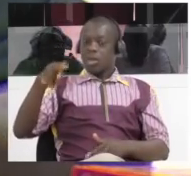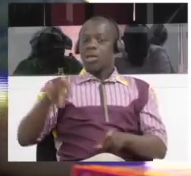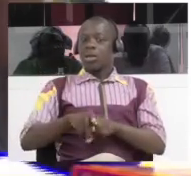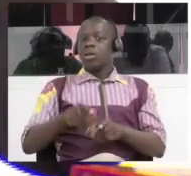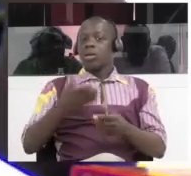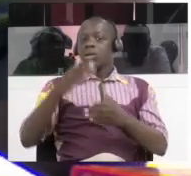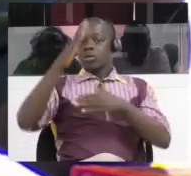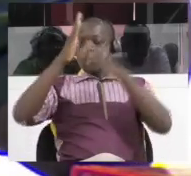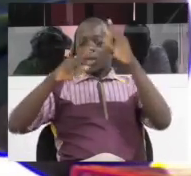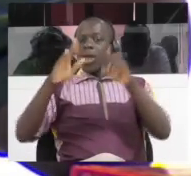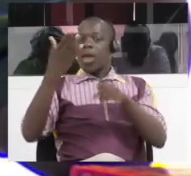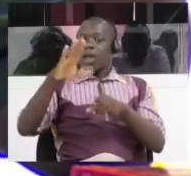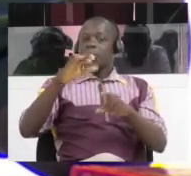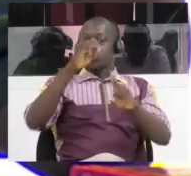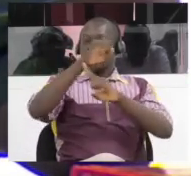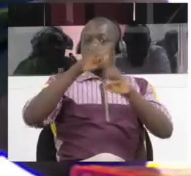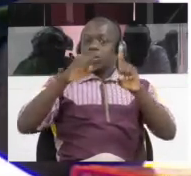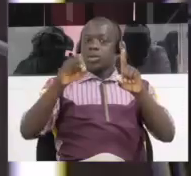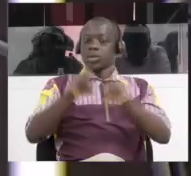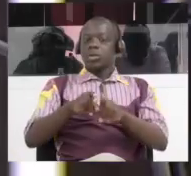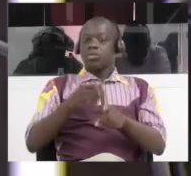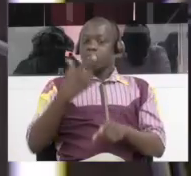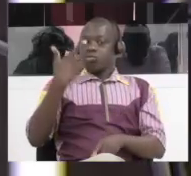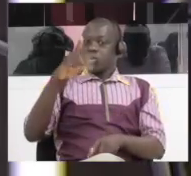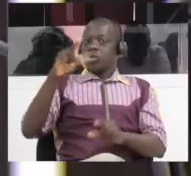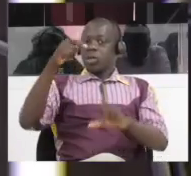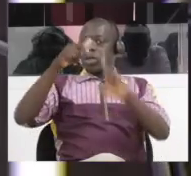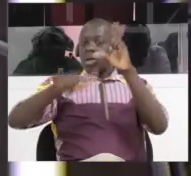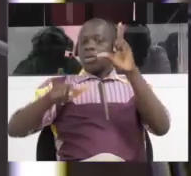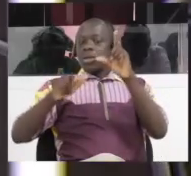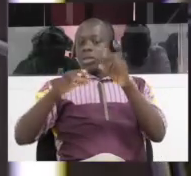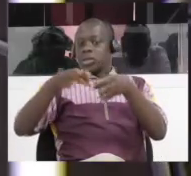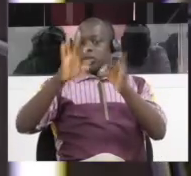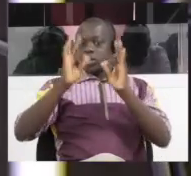together, rank takes precedence. The officers